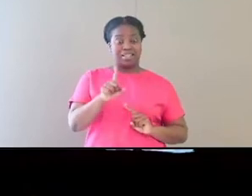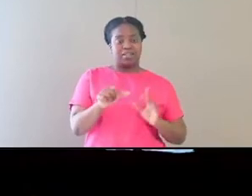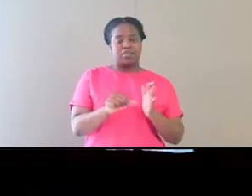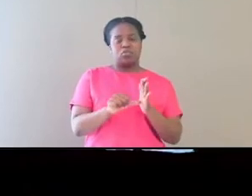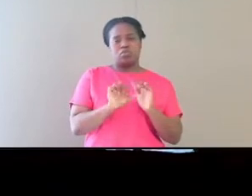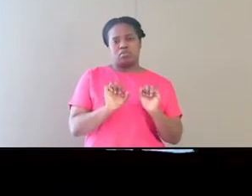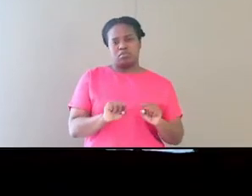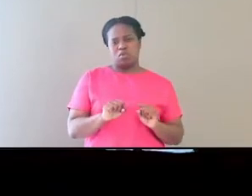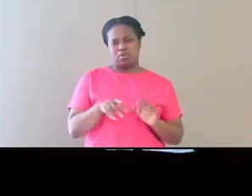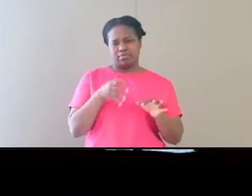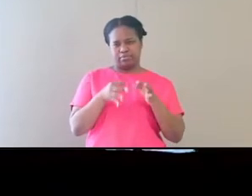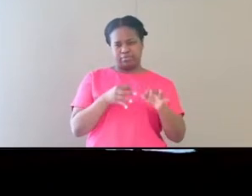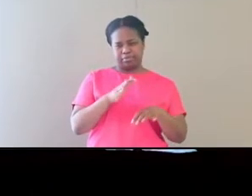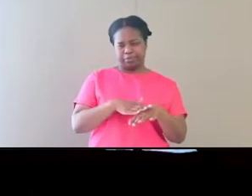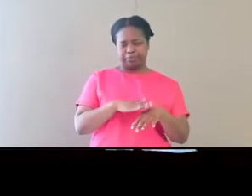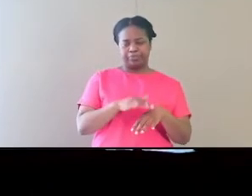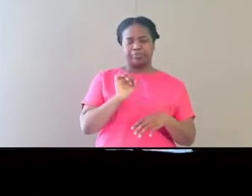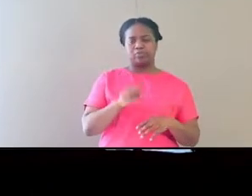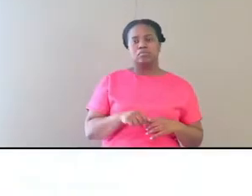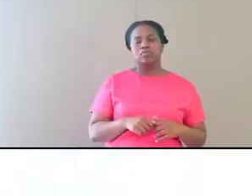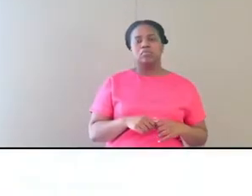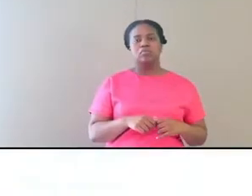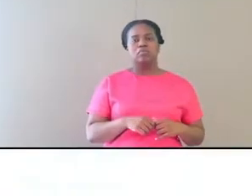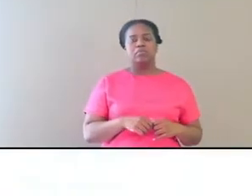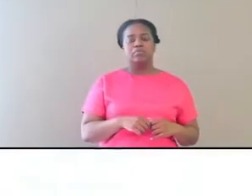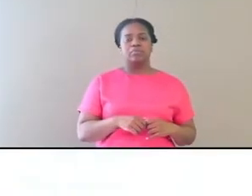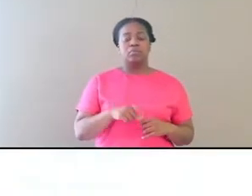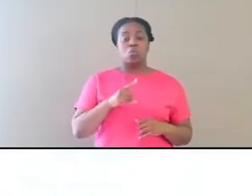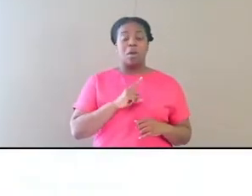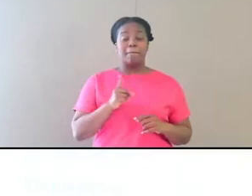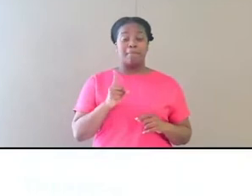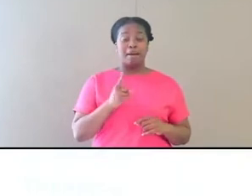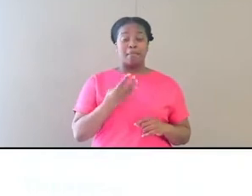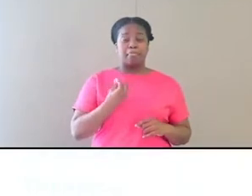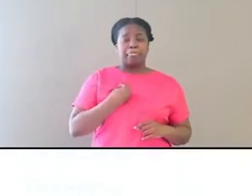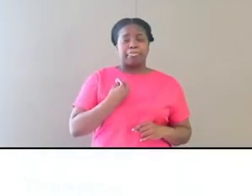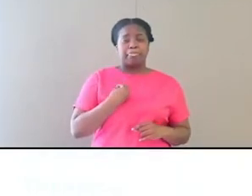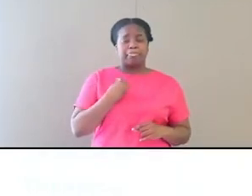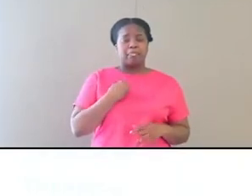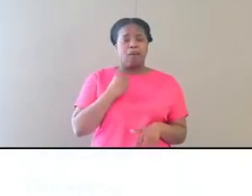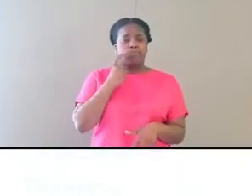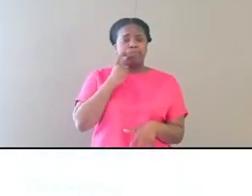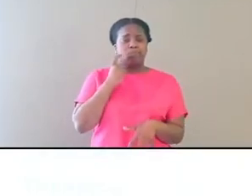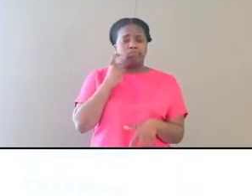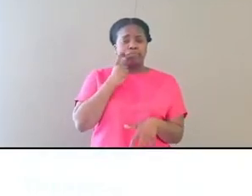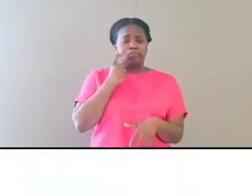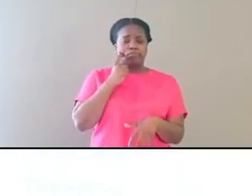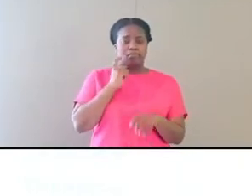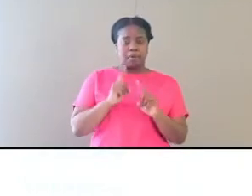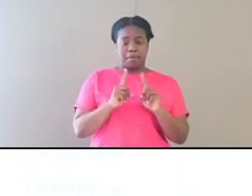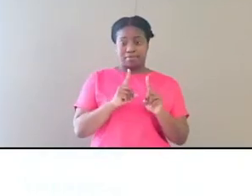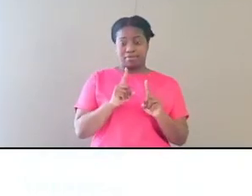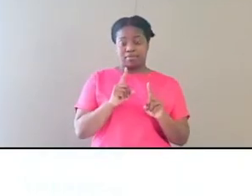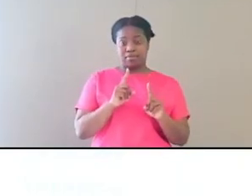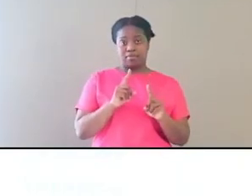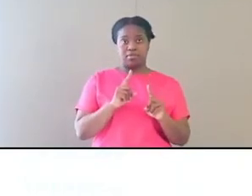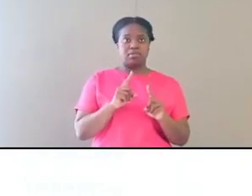come back to it. Because of the recurrent concerns about teen pregnancy, which is a kind of an assumption, but it's not what we're seeing.